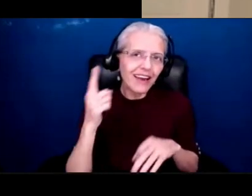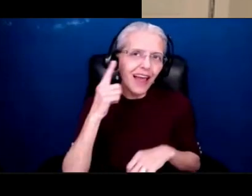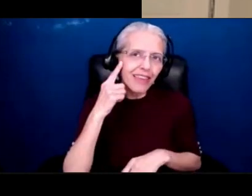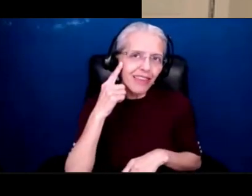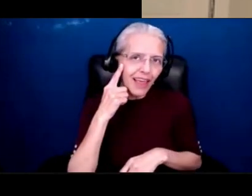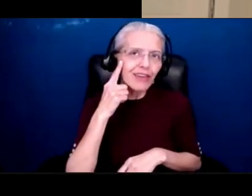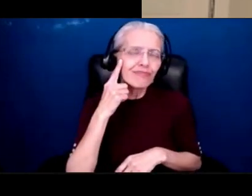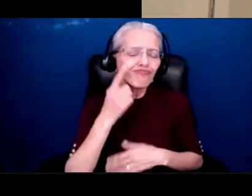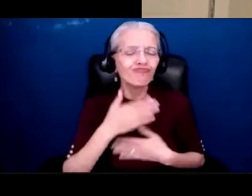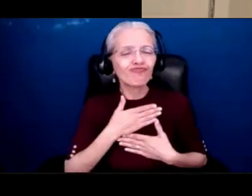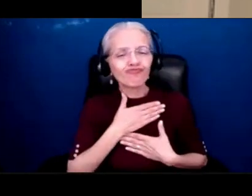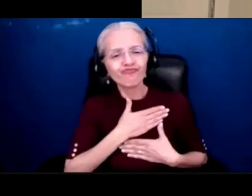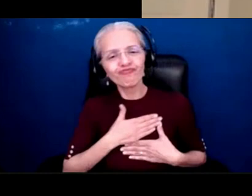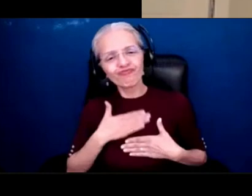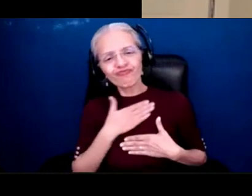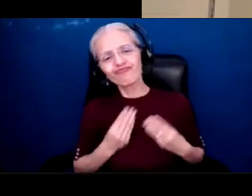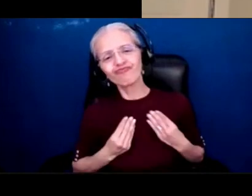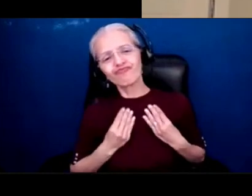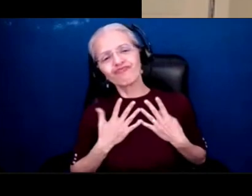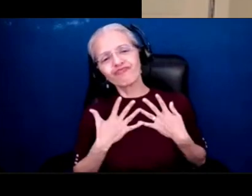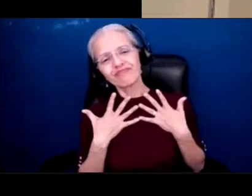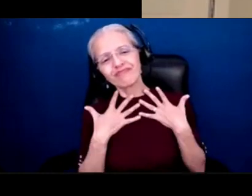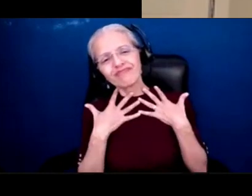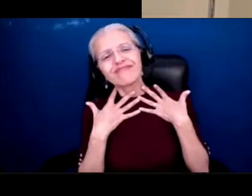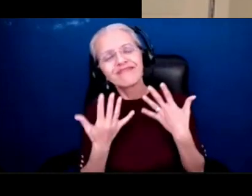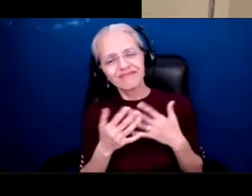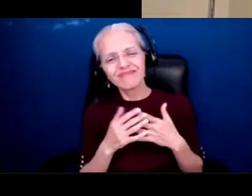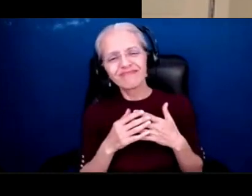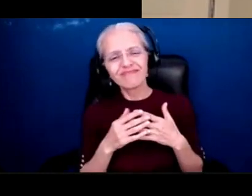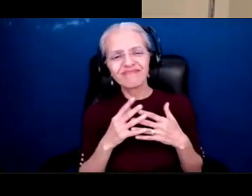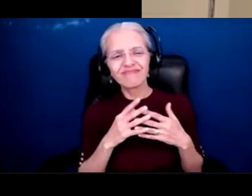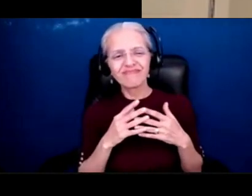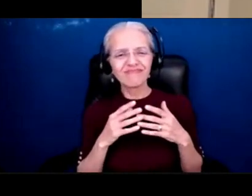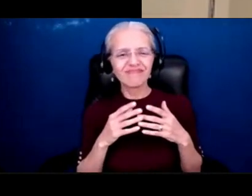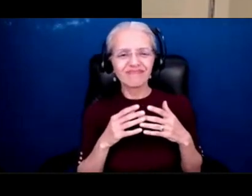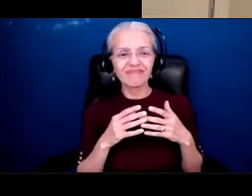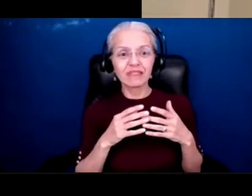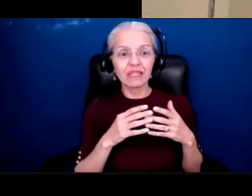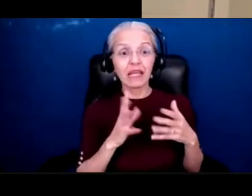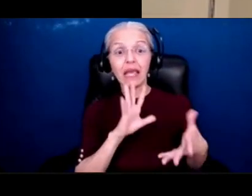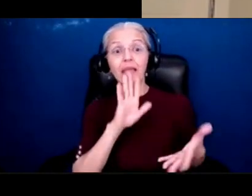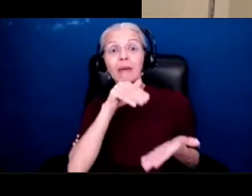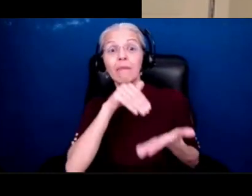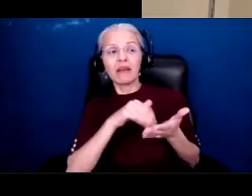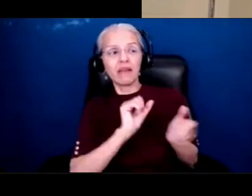give me pleasure amidst all of this stuff in the world.